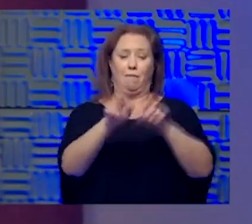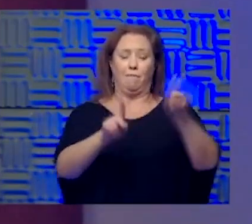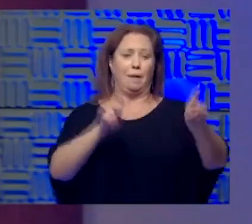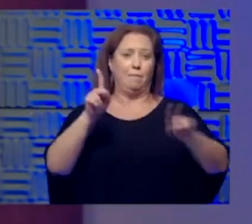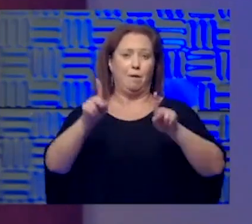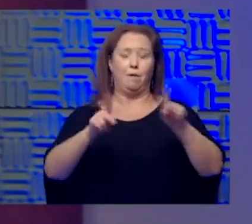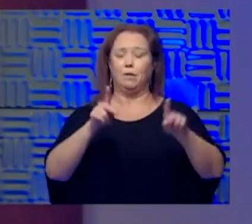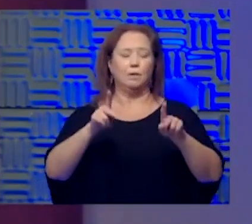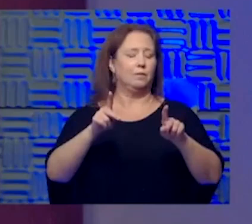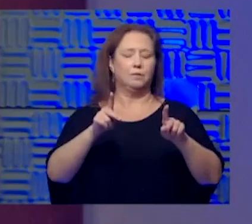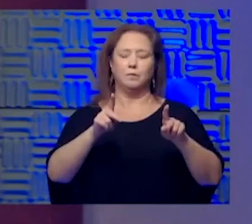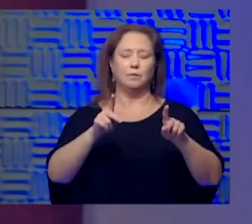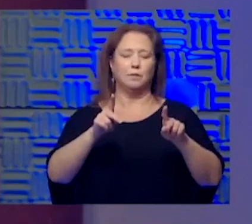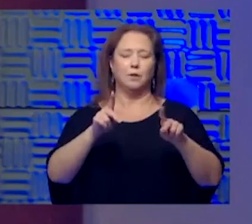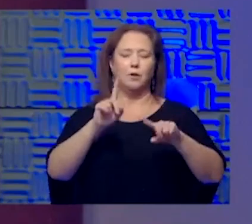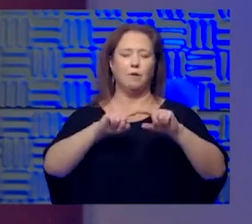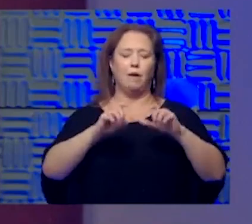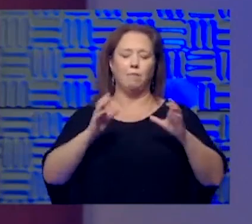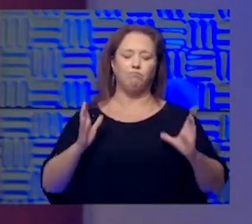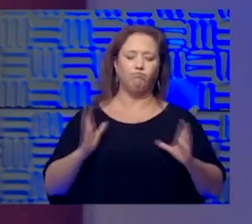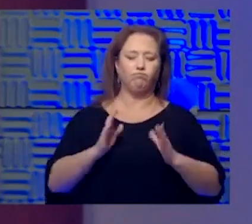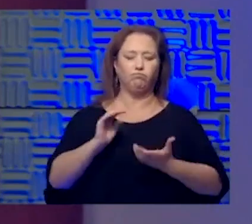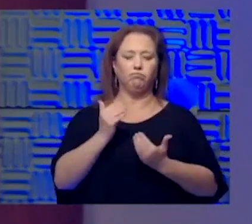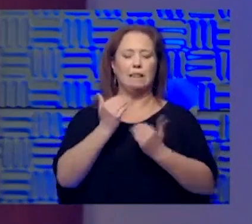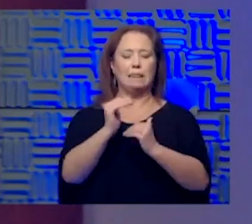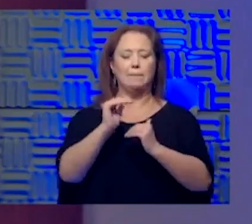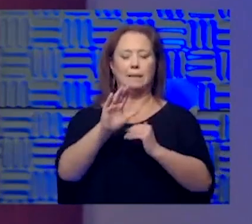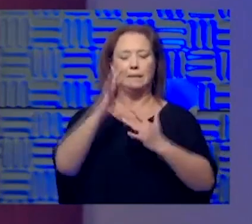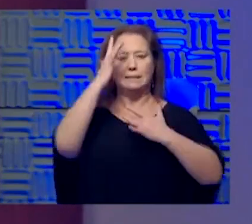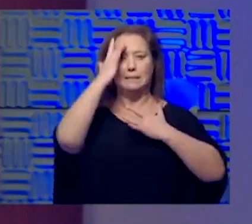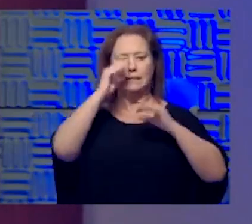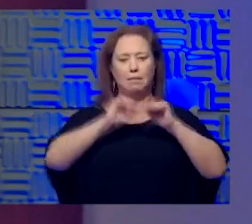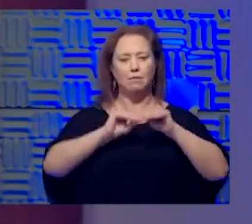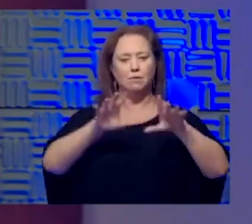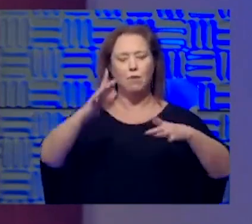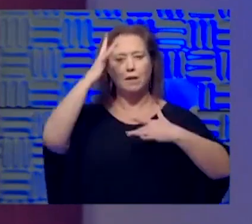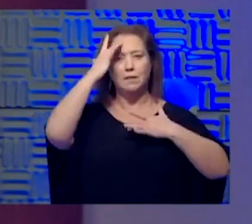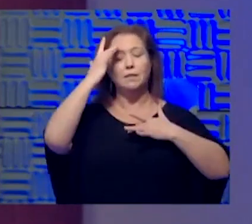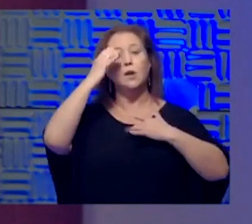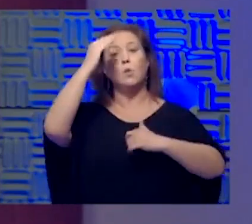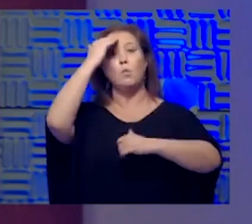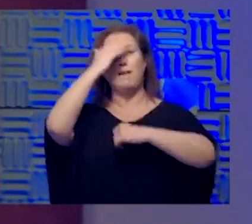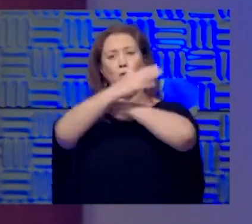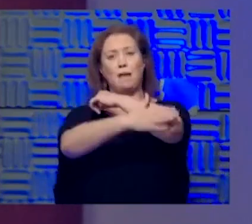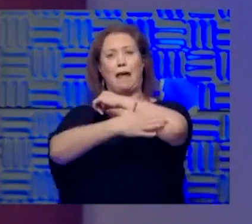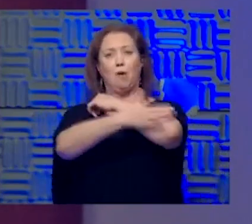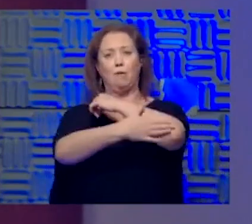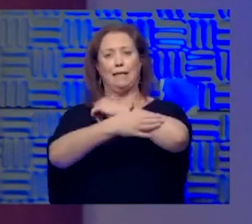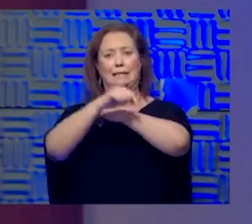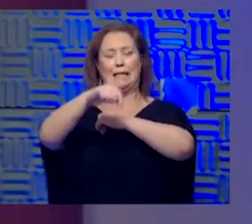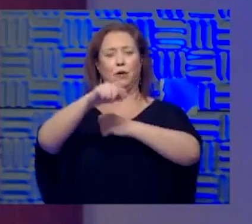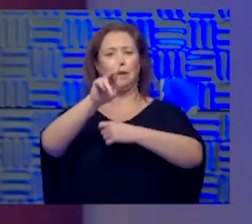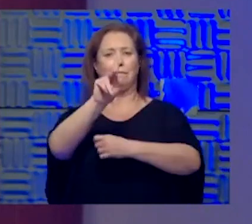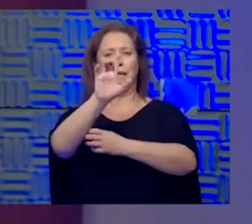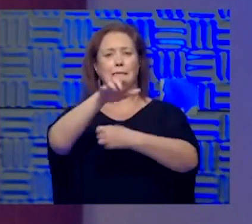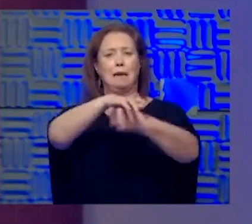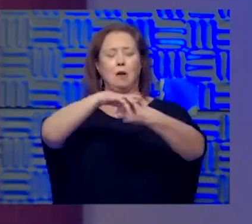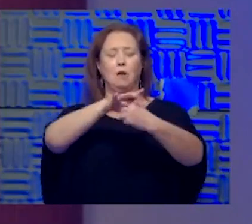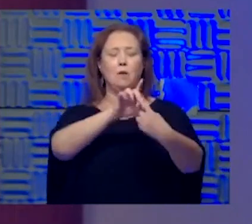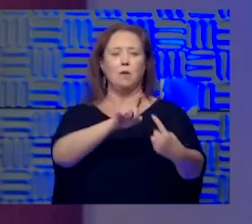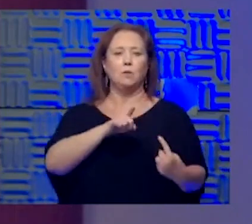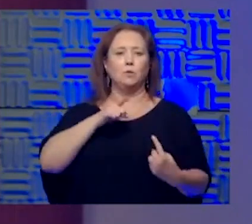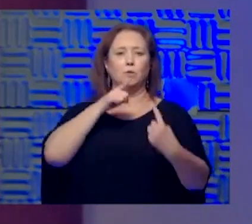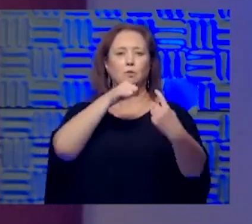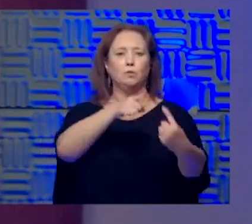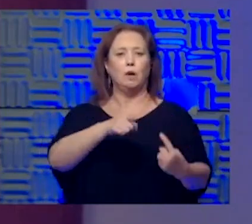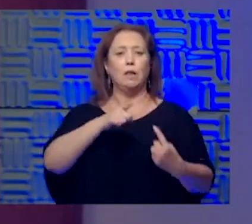done, you're not going to contain the disease. We know that there are some counties here in the metro who are struggling with that. There's been a lot of